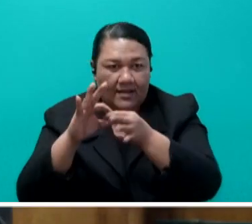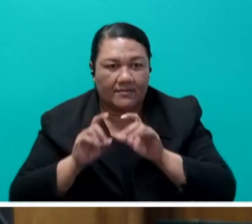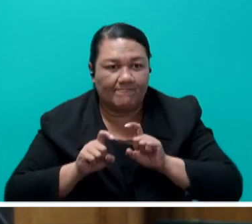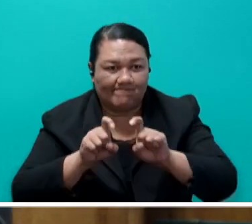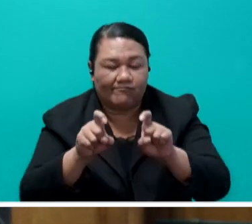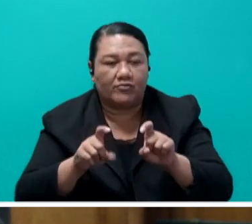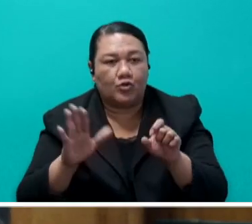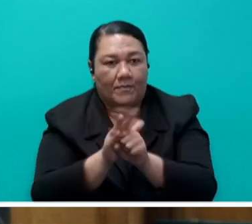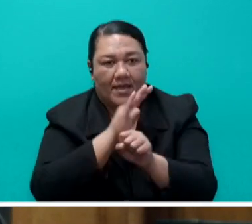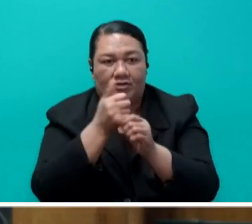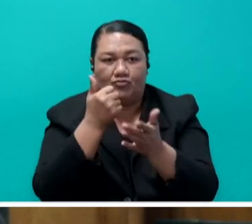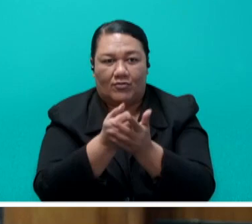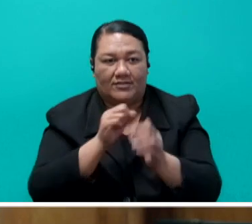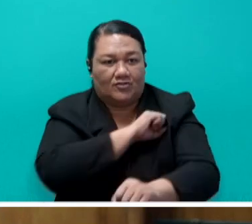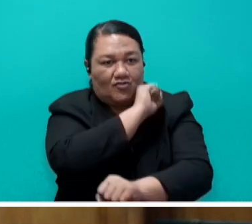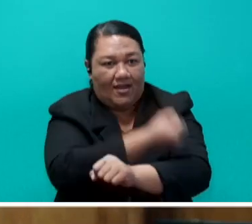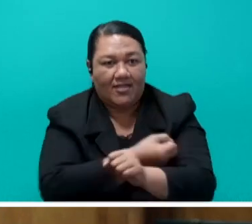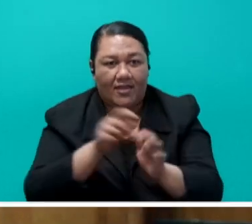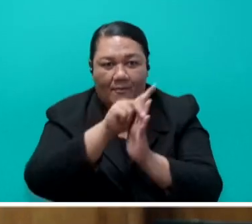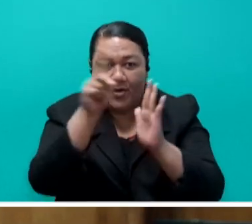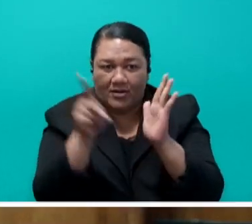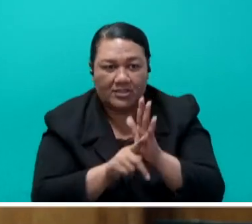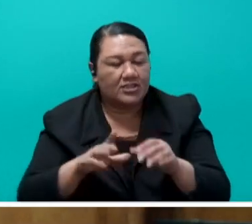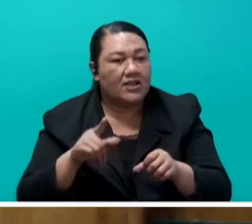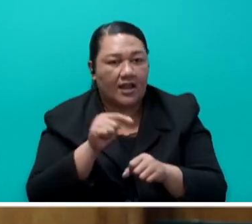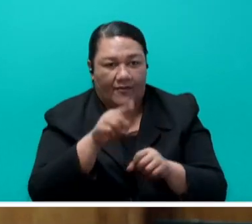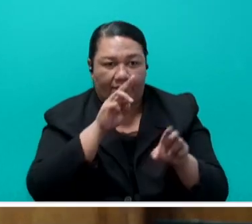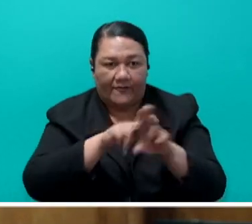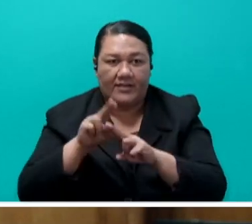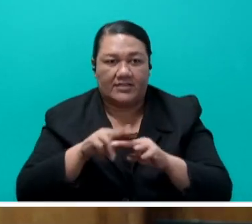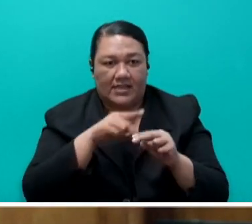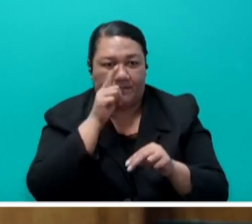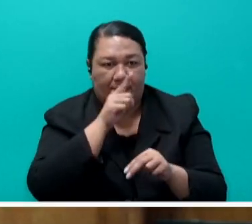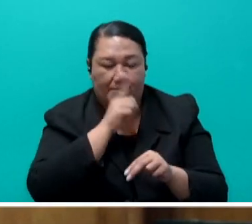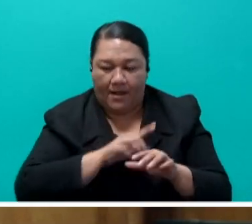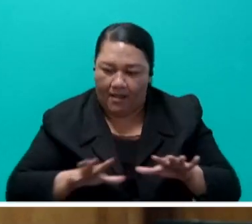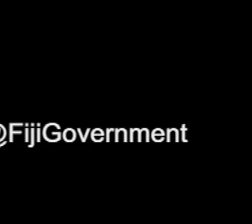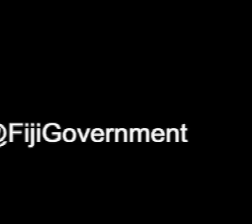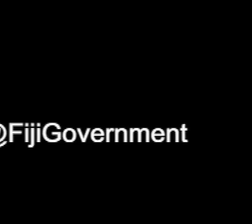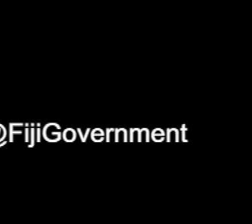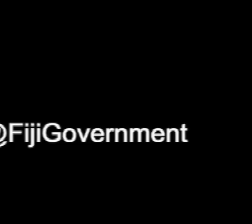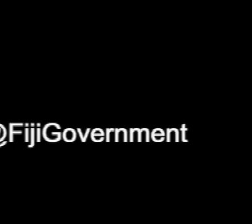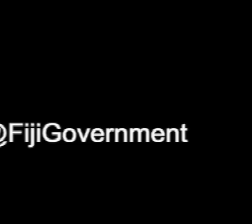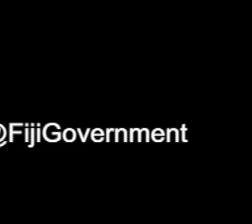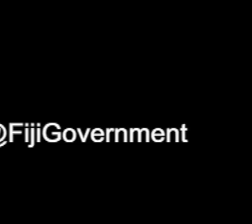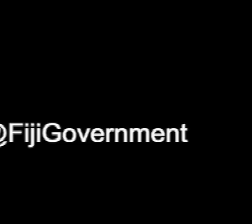for the benefit of Fiji and its people. I thank you, Mr. Speaker, sir.